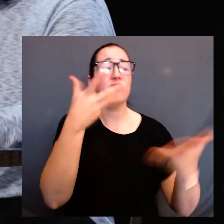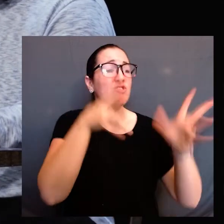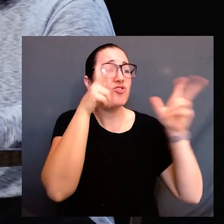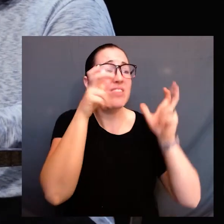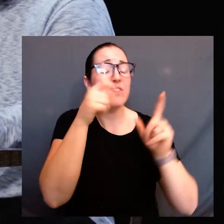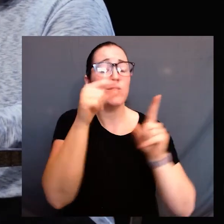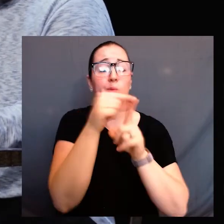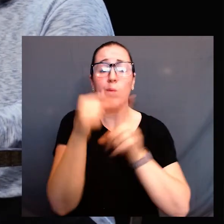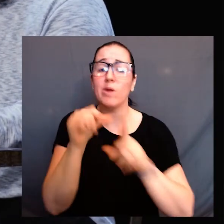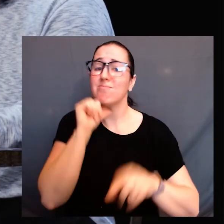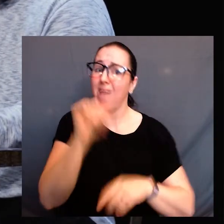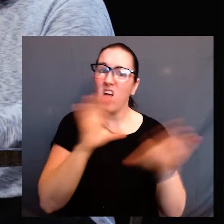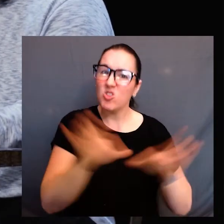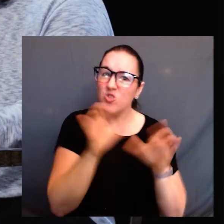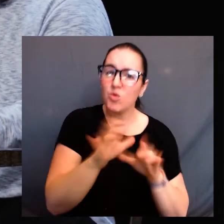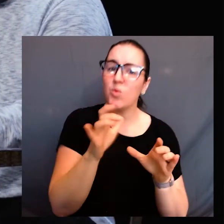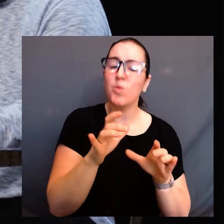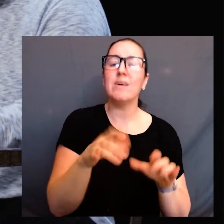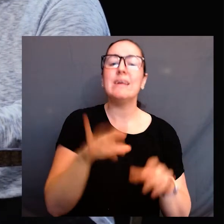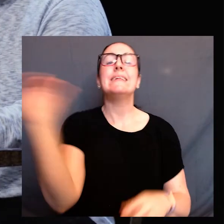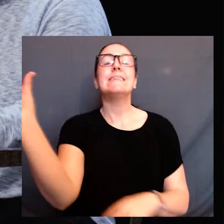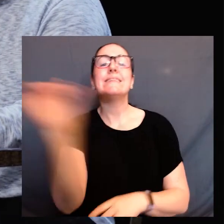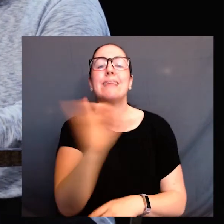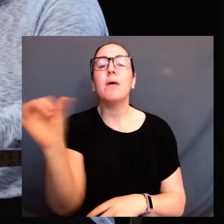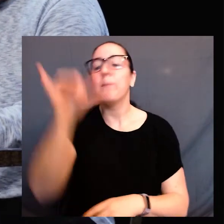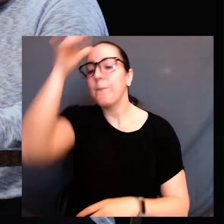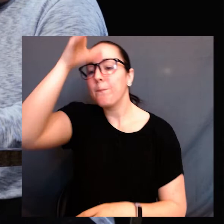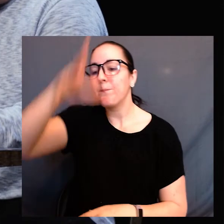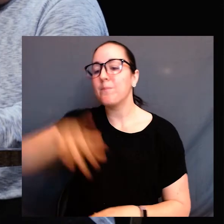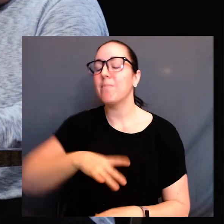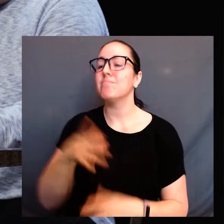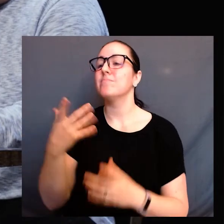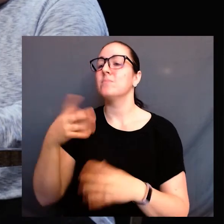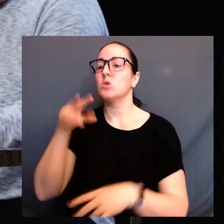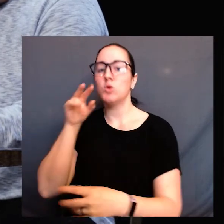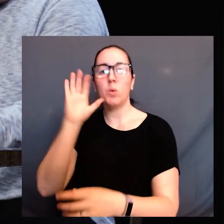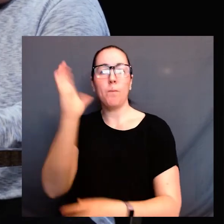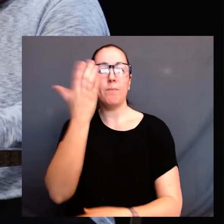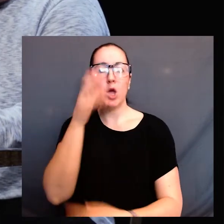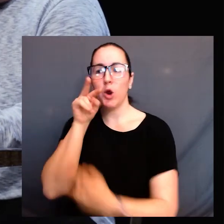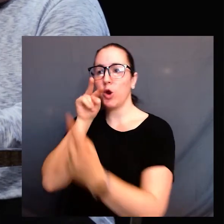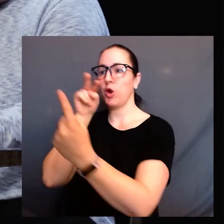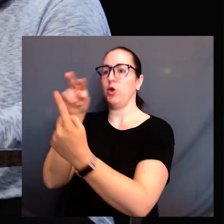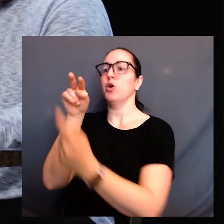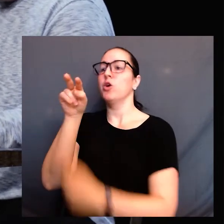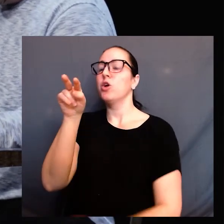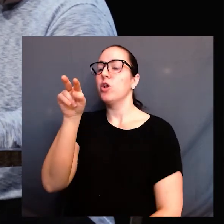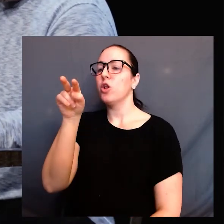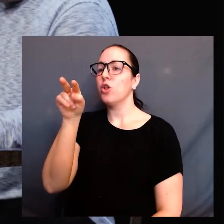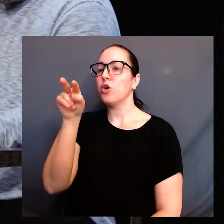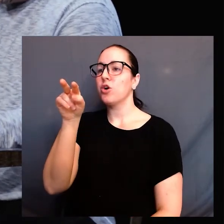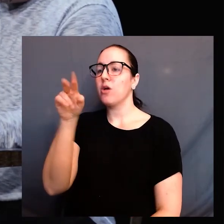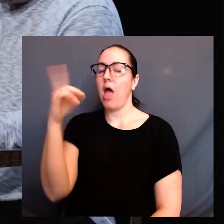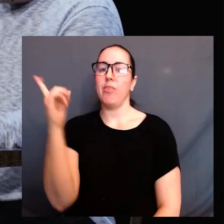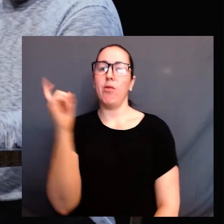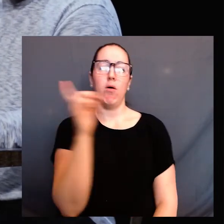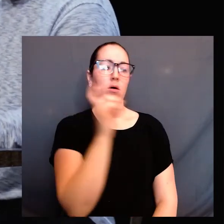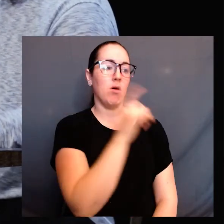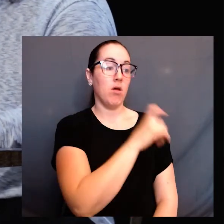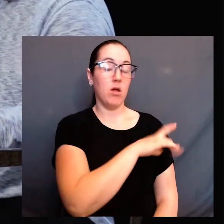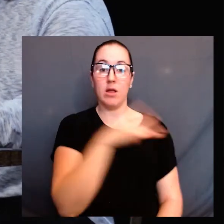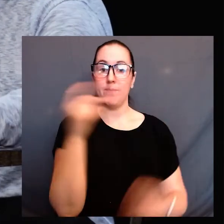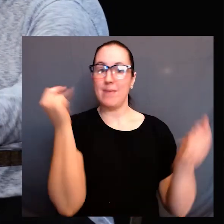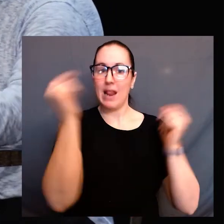do what it says is like someone who looks at his face in the mirror and after looking at himself goes away and